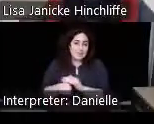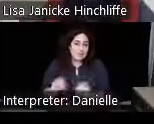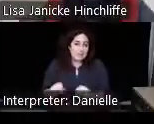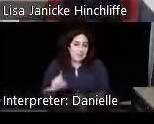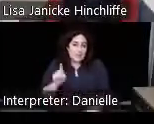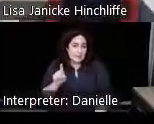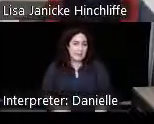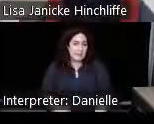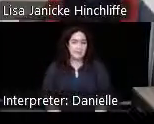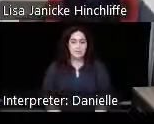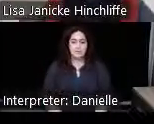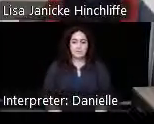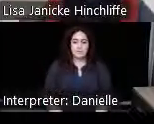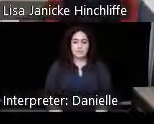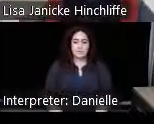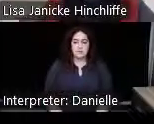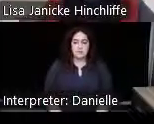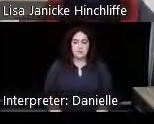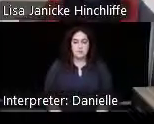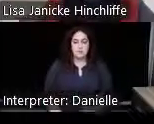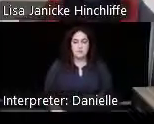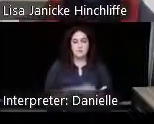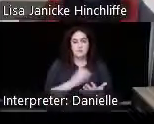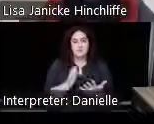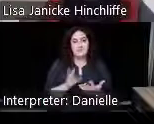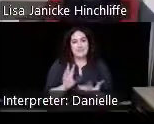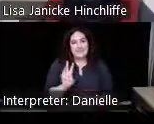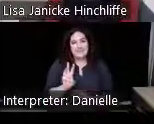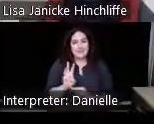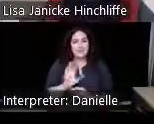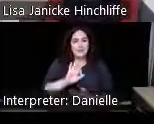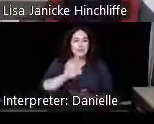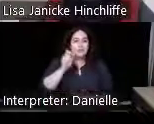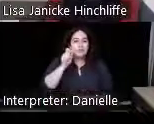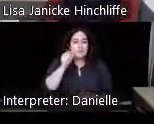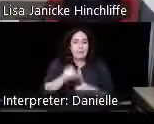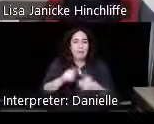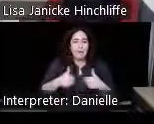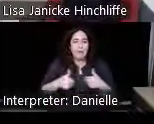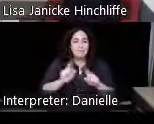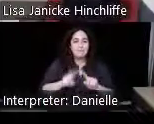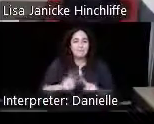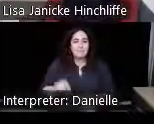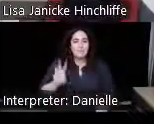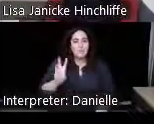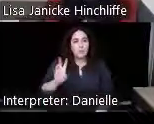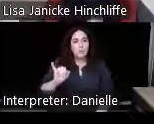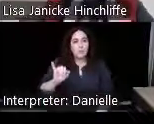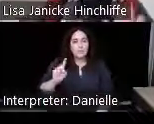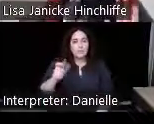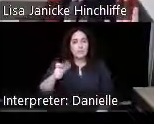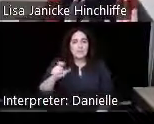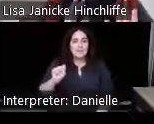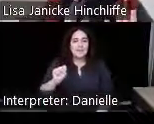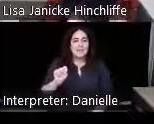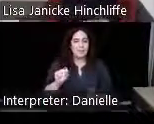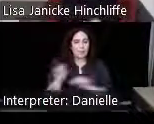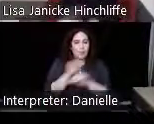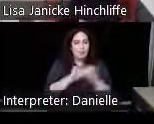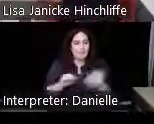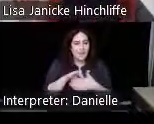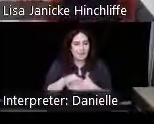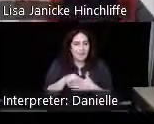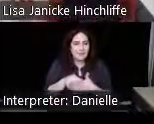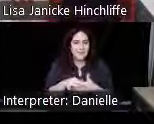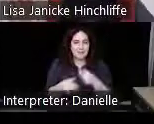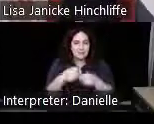this dynamic content and widgets that exist on web pages? So again, we were doing both a platform assessment